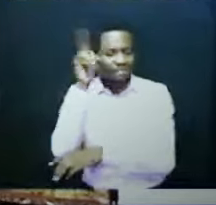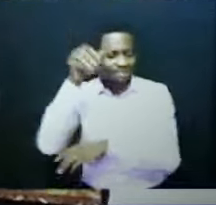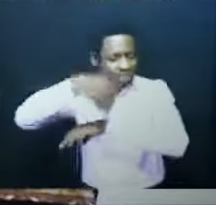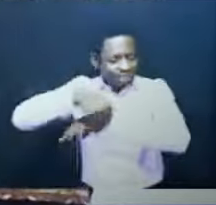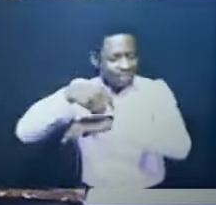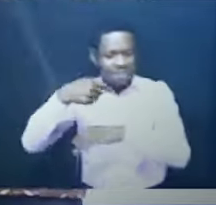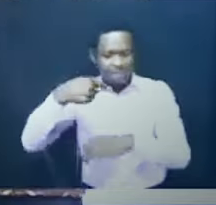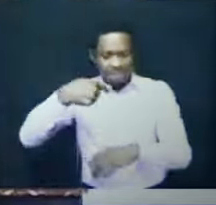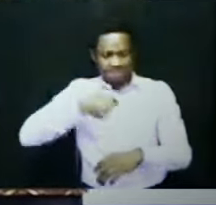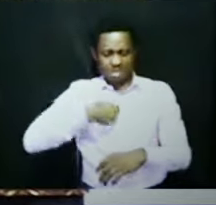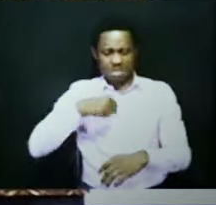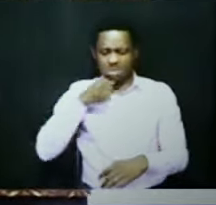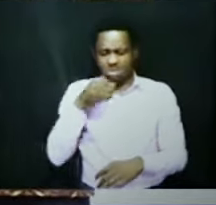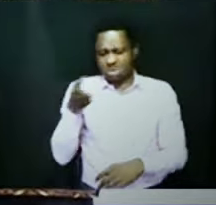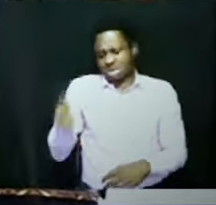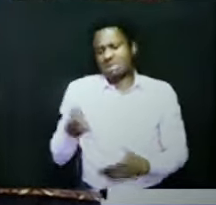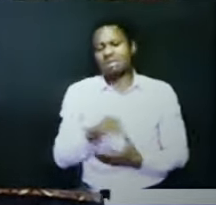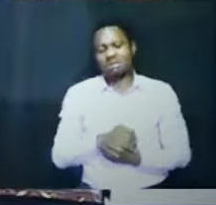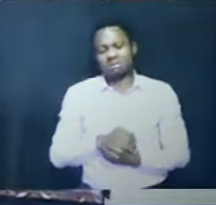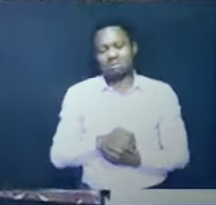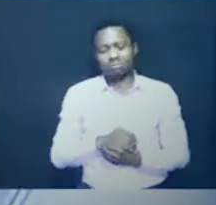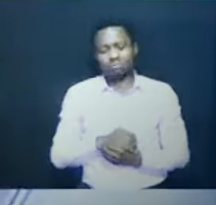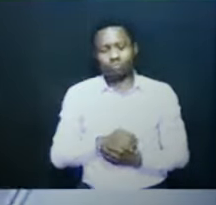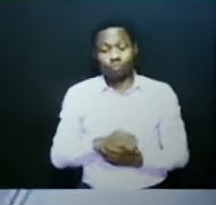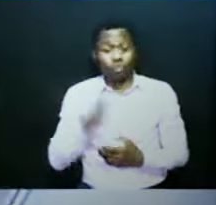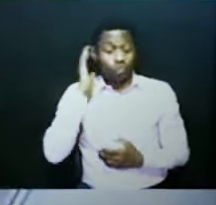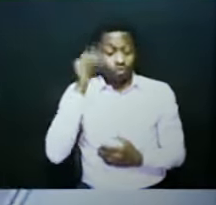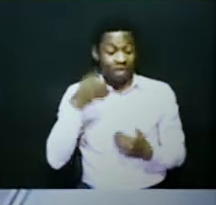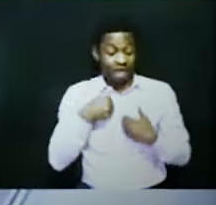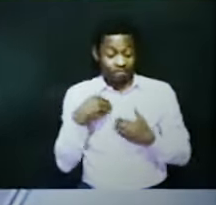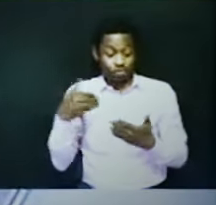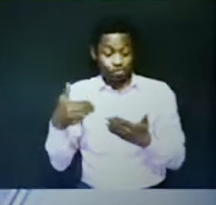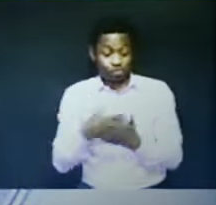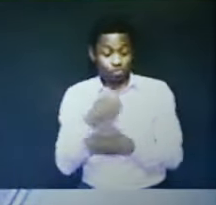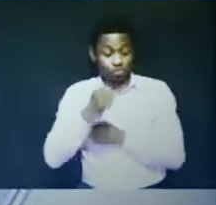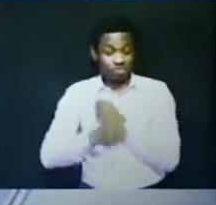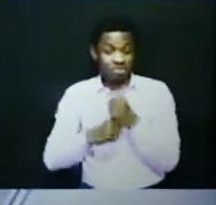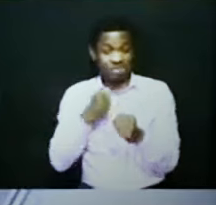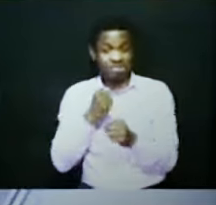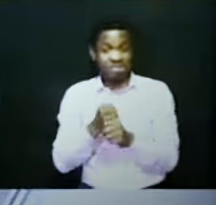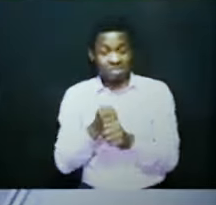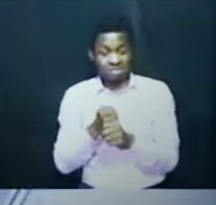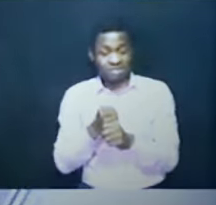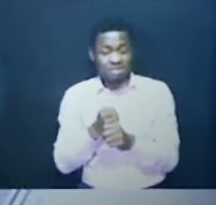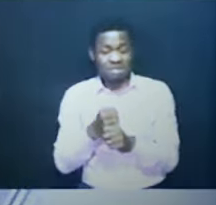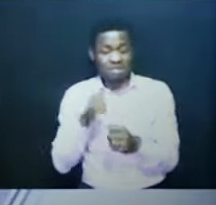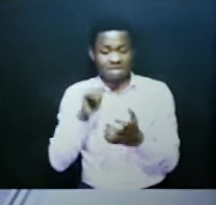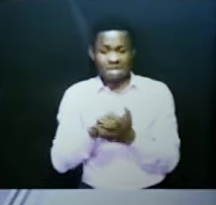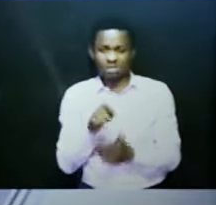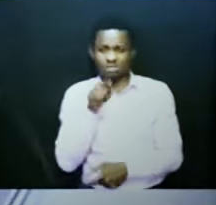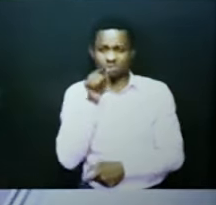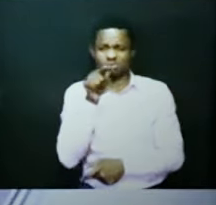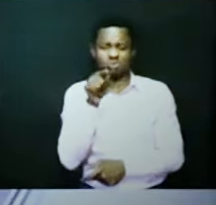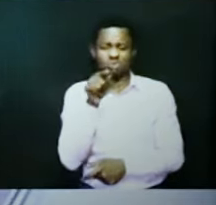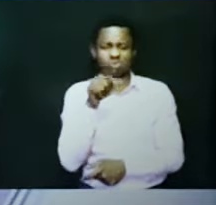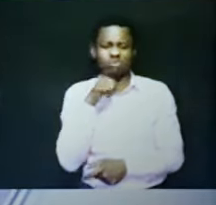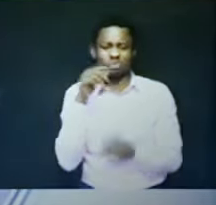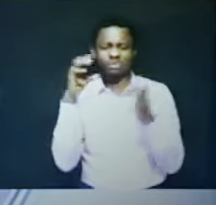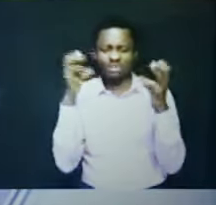There is going to be a new year that you cannot celebrate because you would have been there.